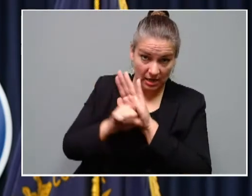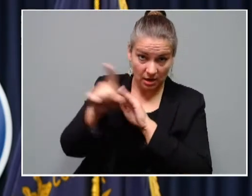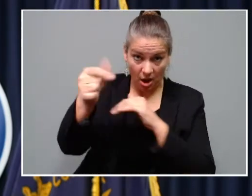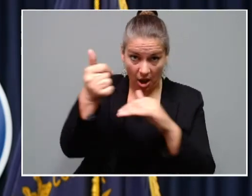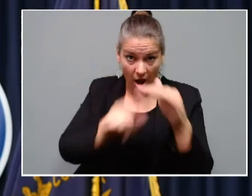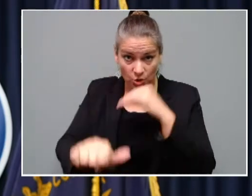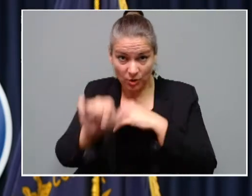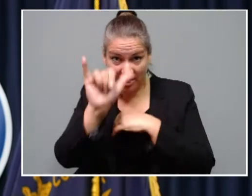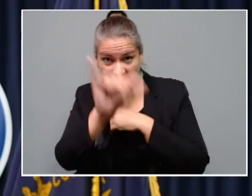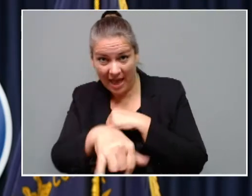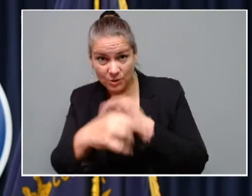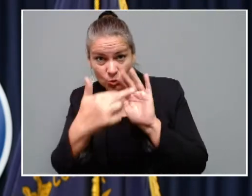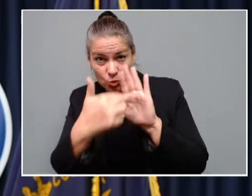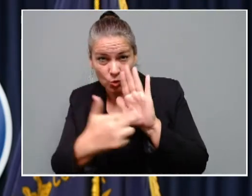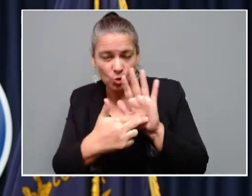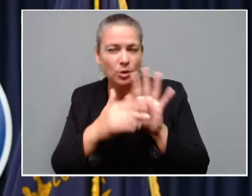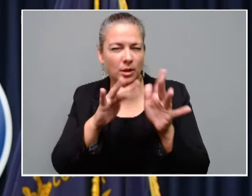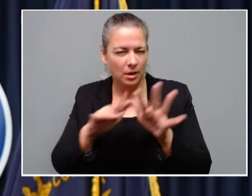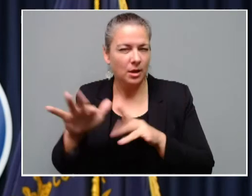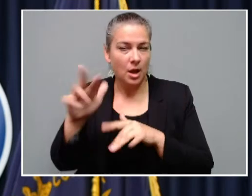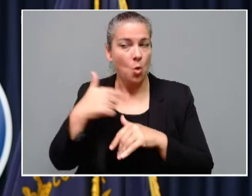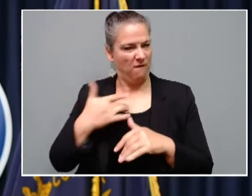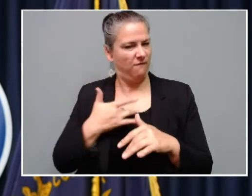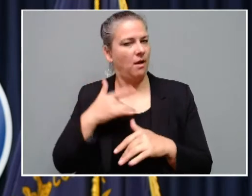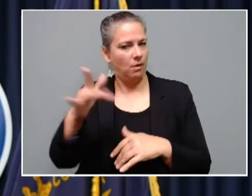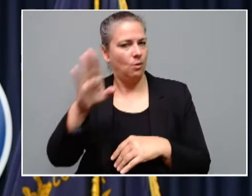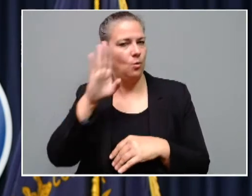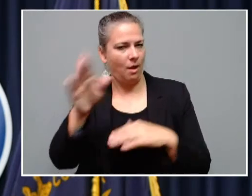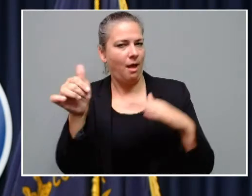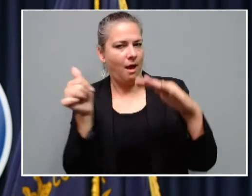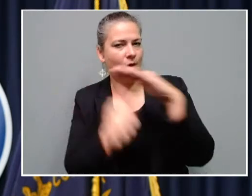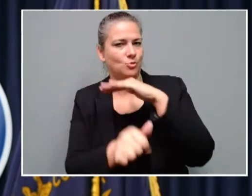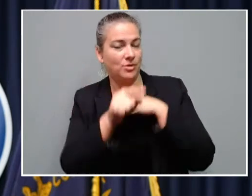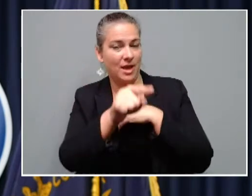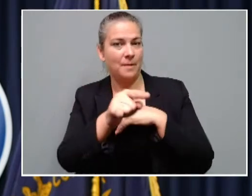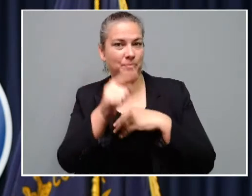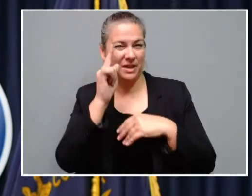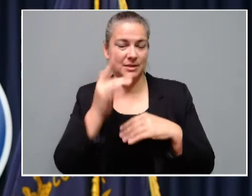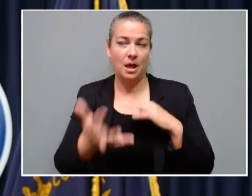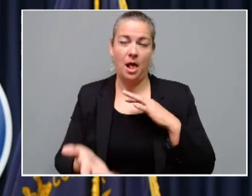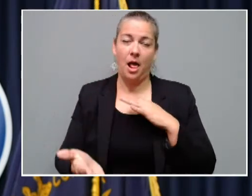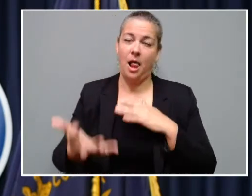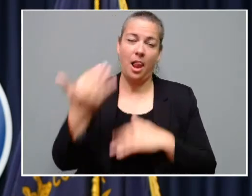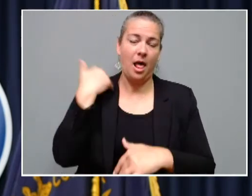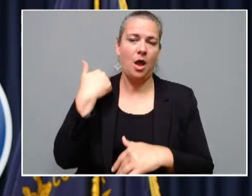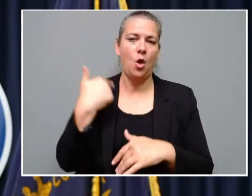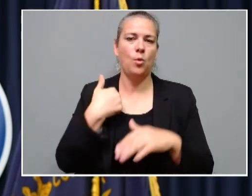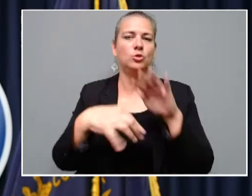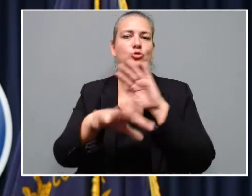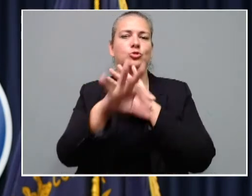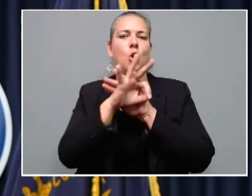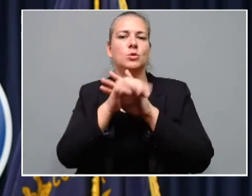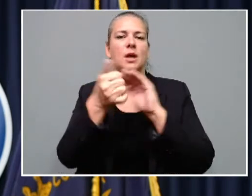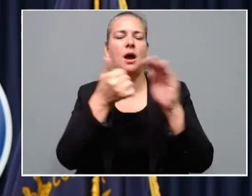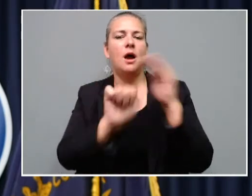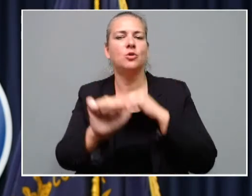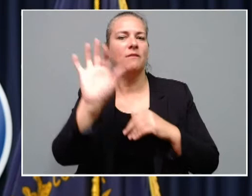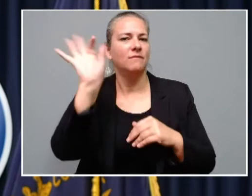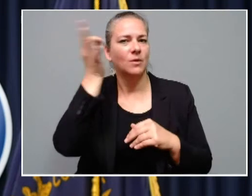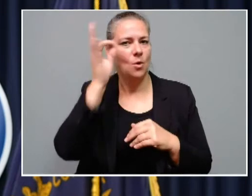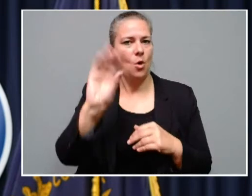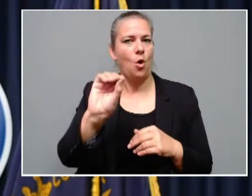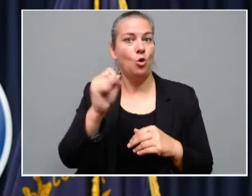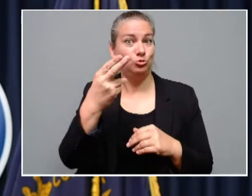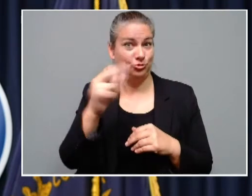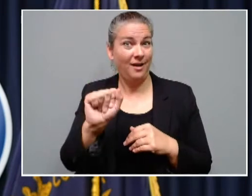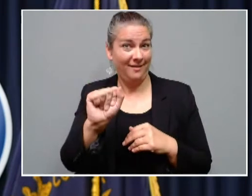we believe it probably will, because decades ago we opted into a federal OSHA program that, while they